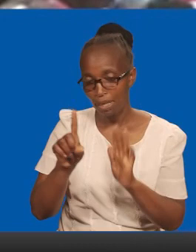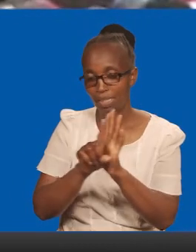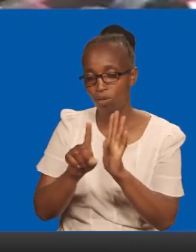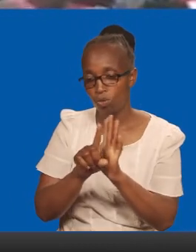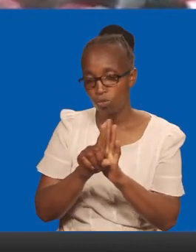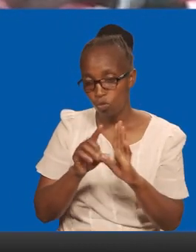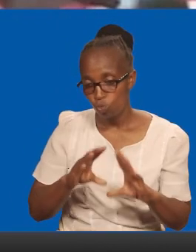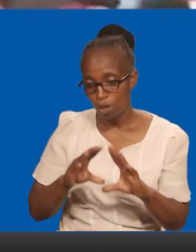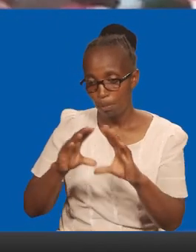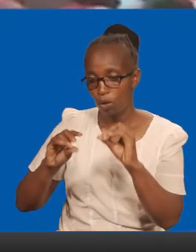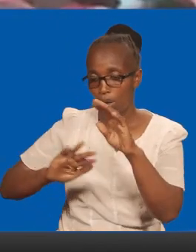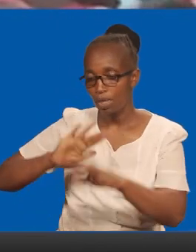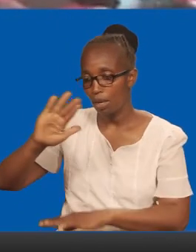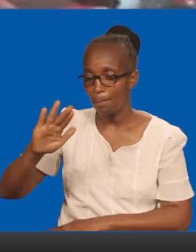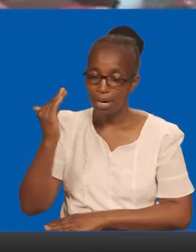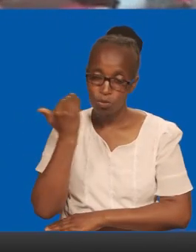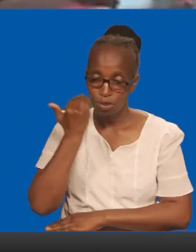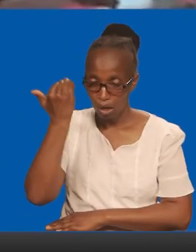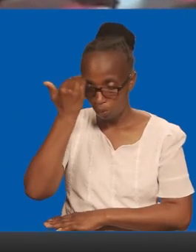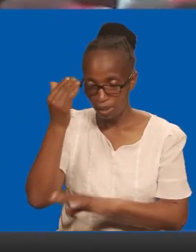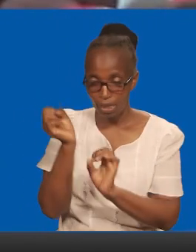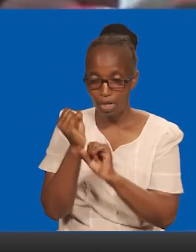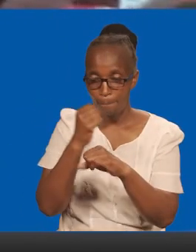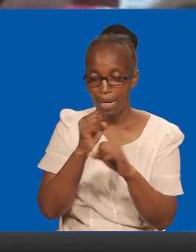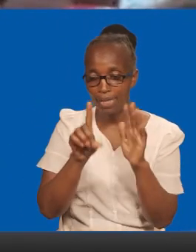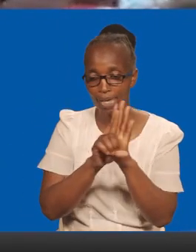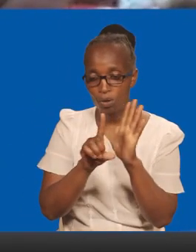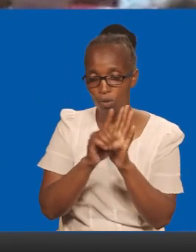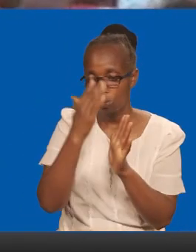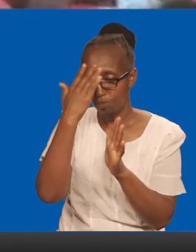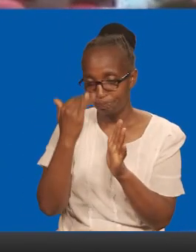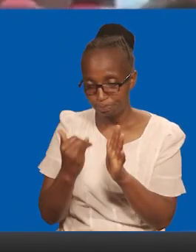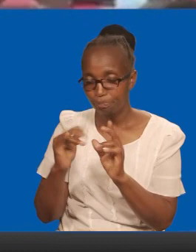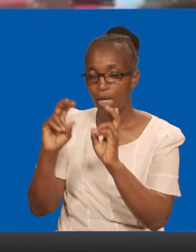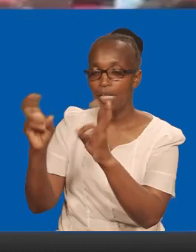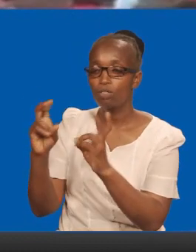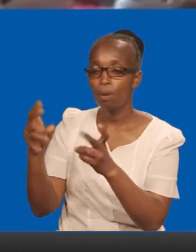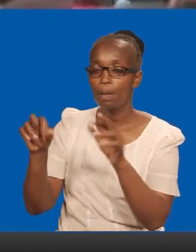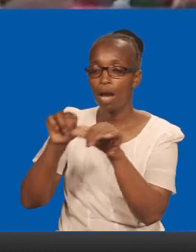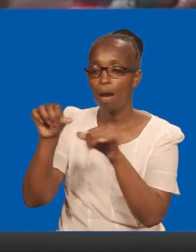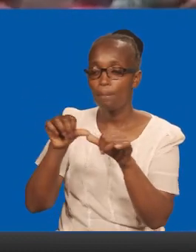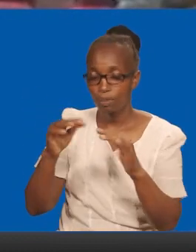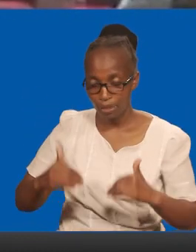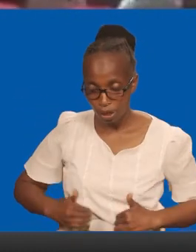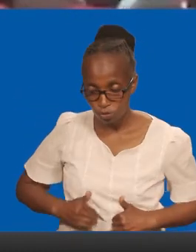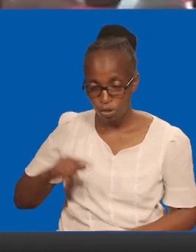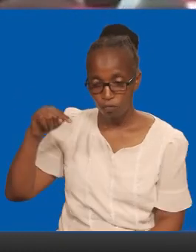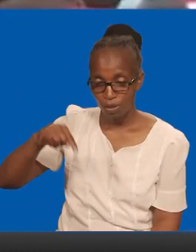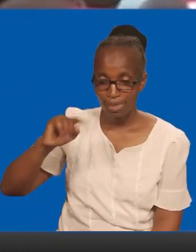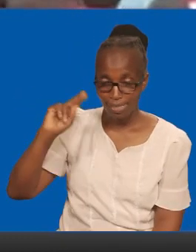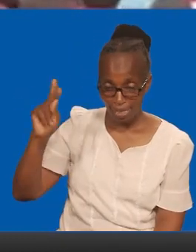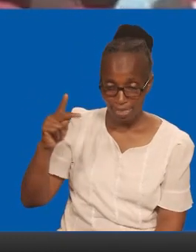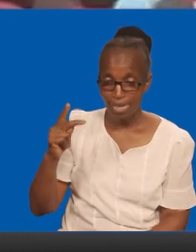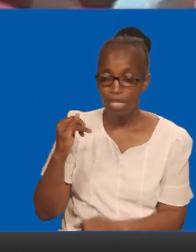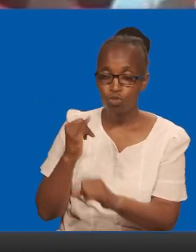Tunaheshimu mahakama na tutaenda kufanya appeal na tutatengeneza sheria ili mambo ya vijana wa